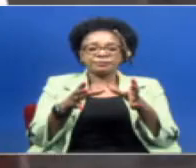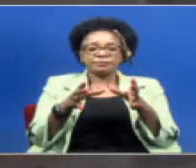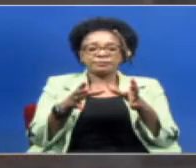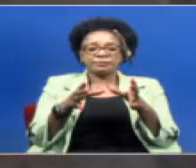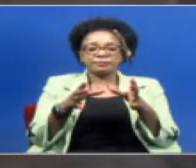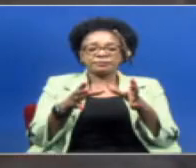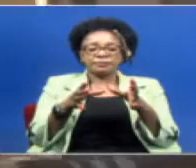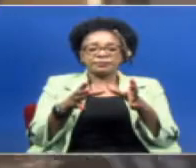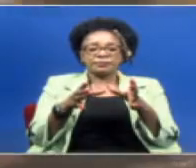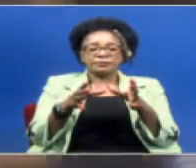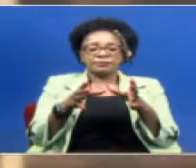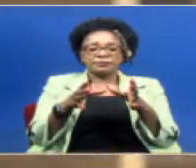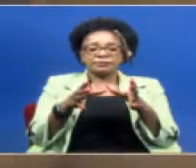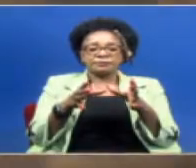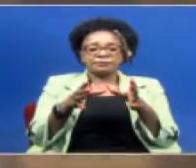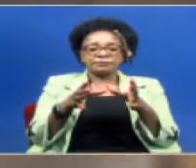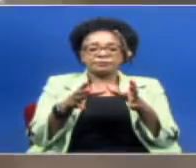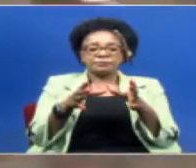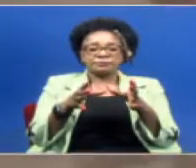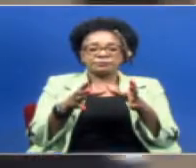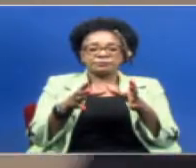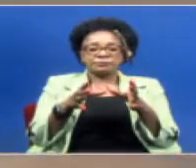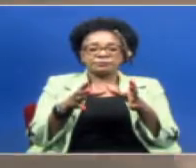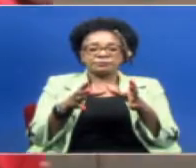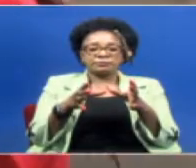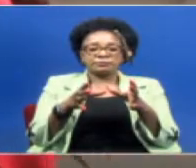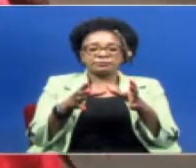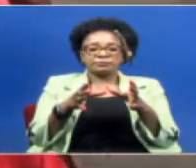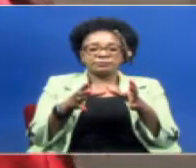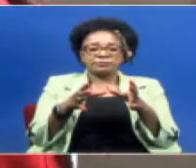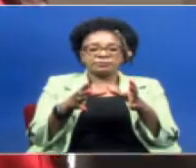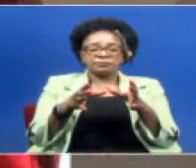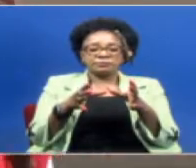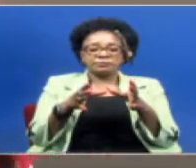Tuende water break. Clean up kwanza, rogota kwa niko karibu na wewe.